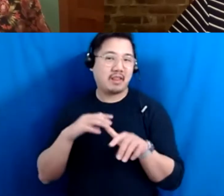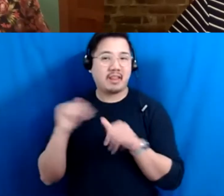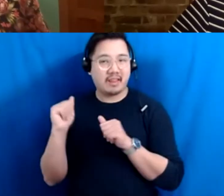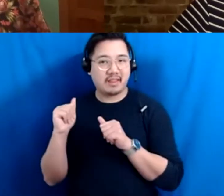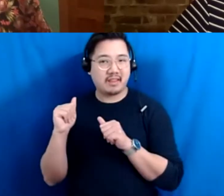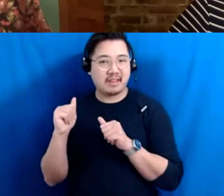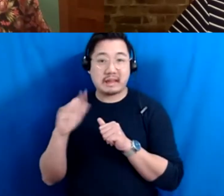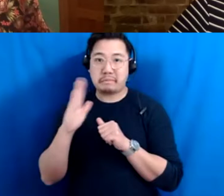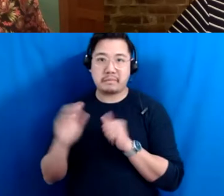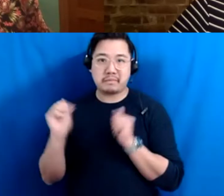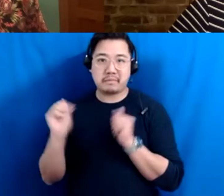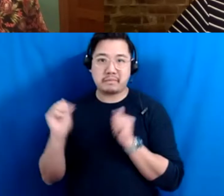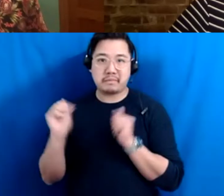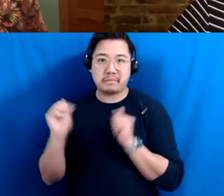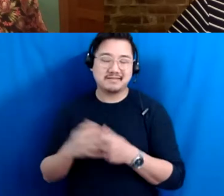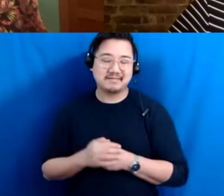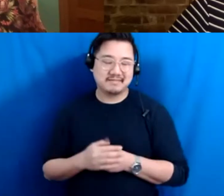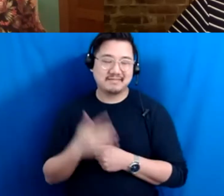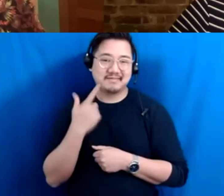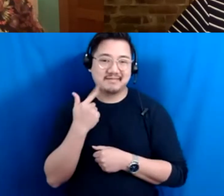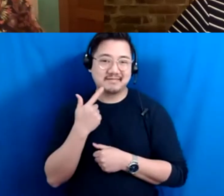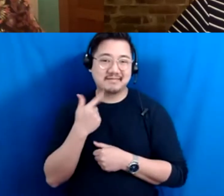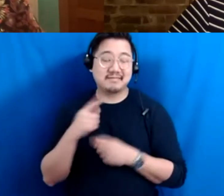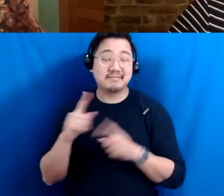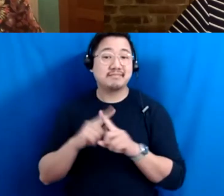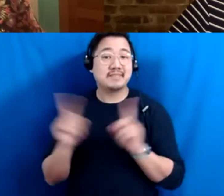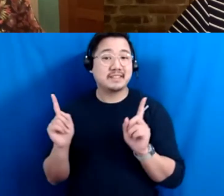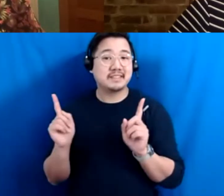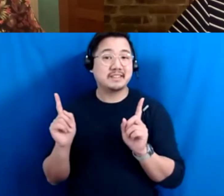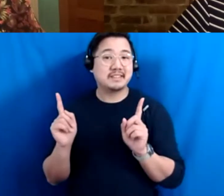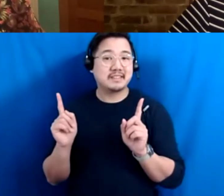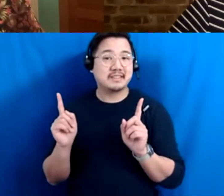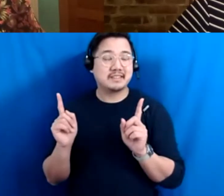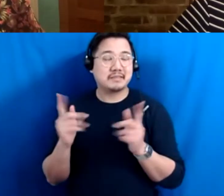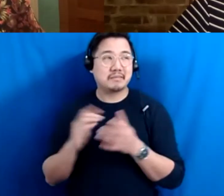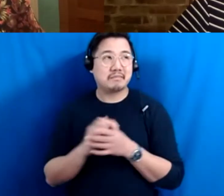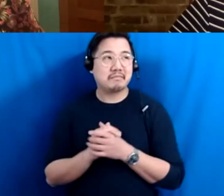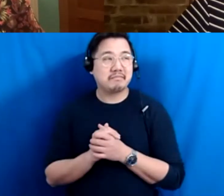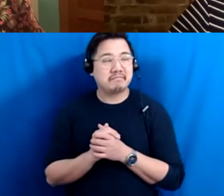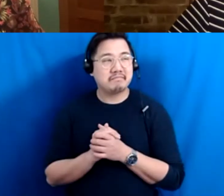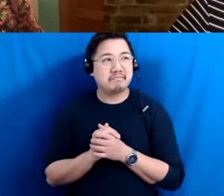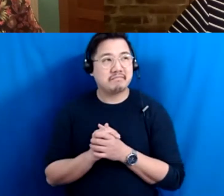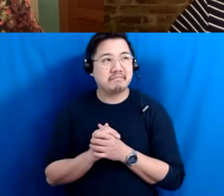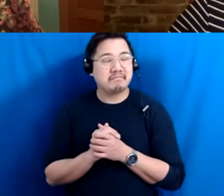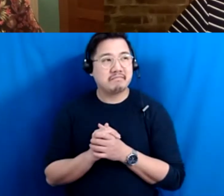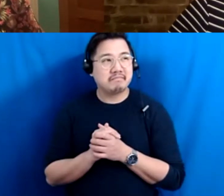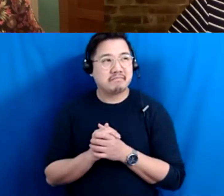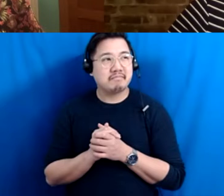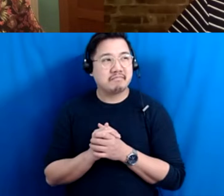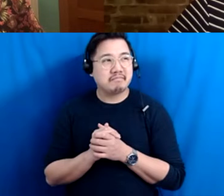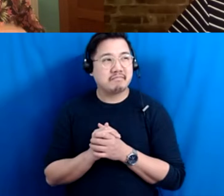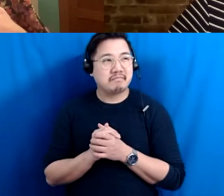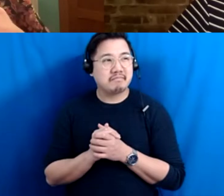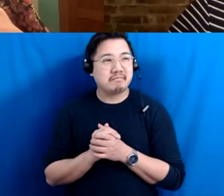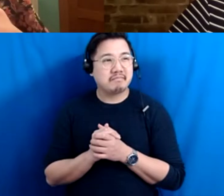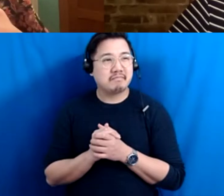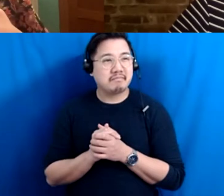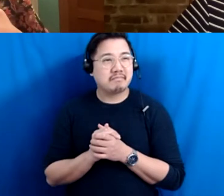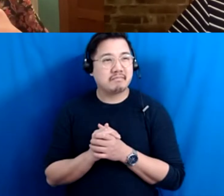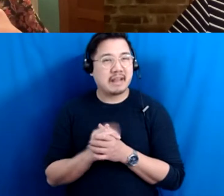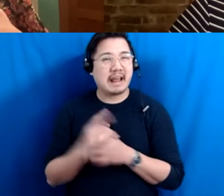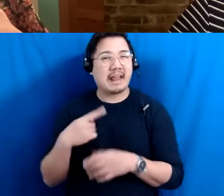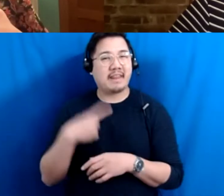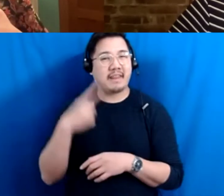back. but but there are some things about it that I think are imprinted on